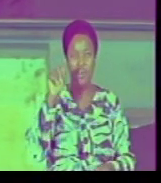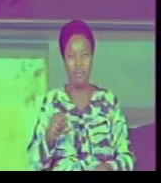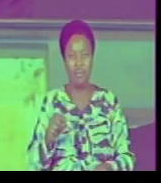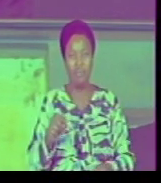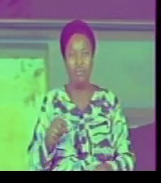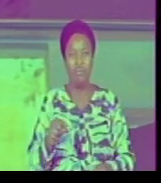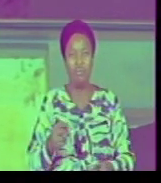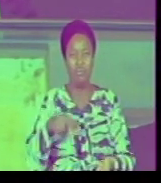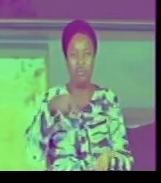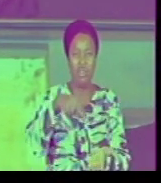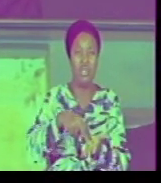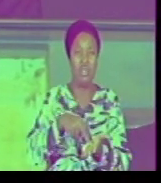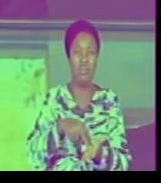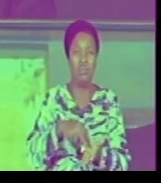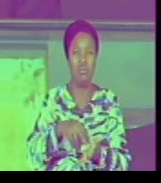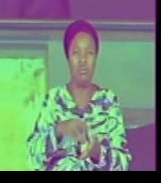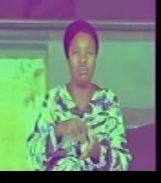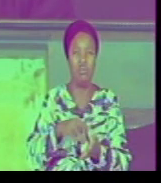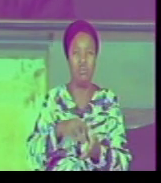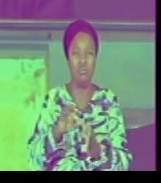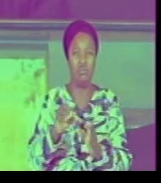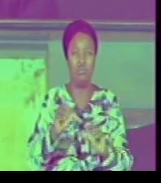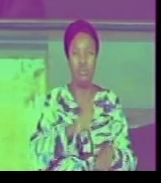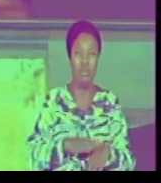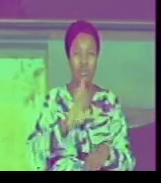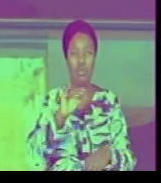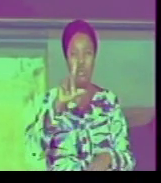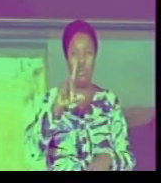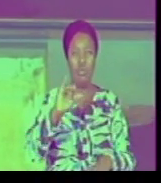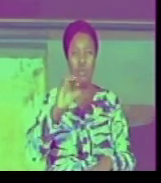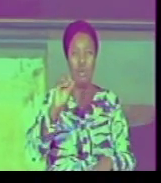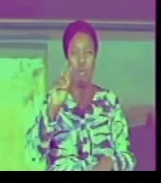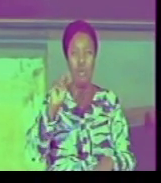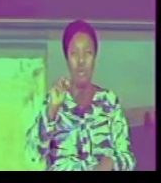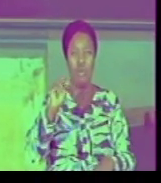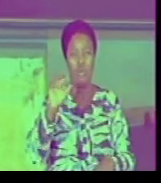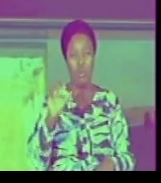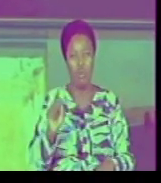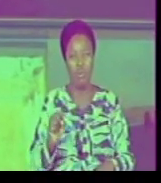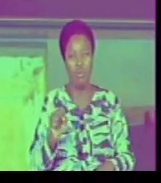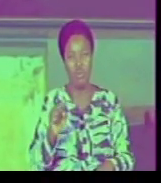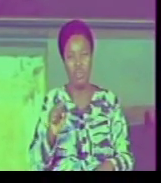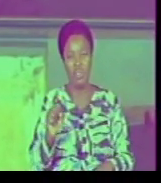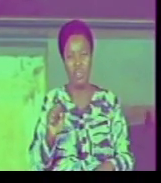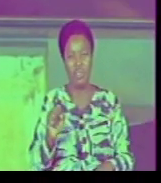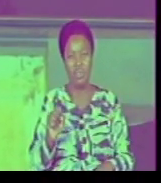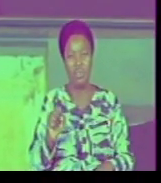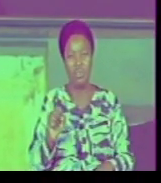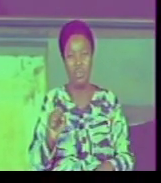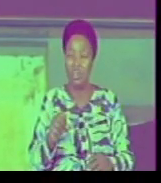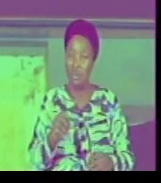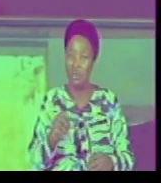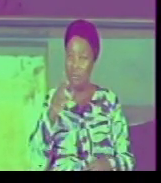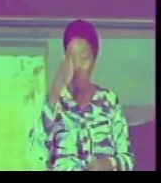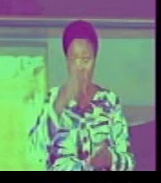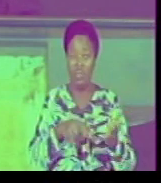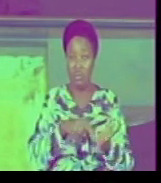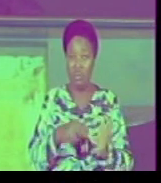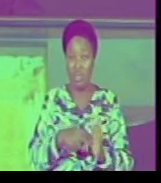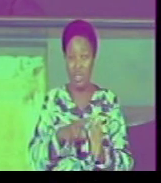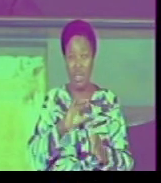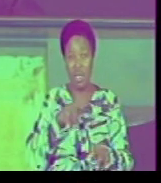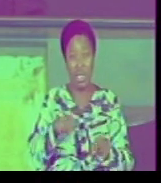know what that means? You wear your pair of trousers, and then the thing